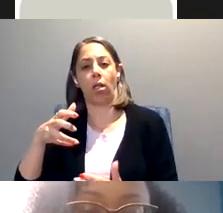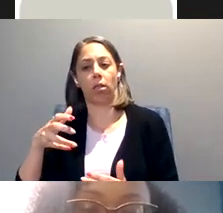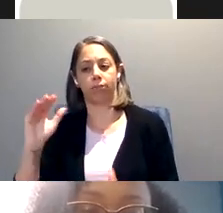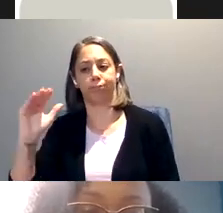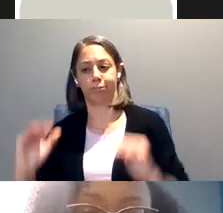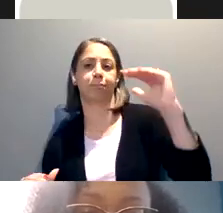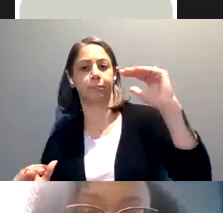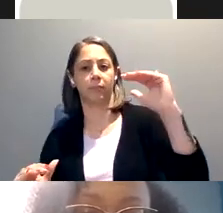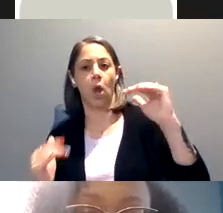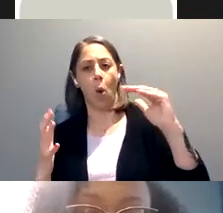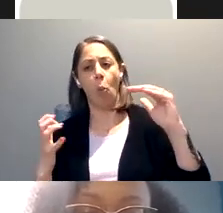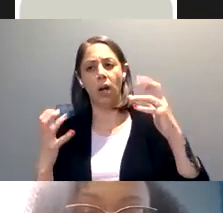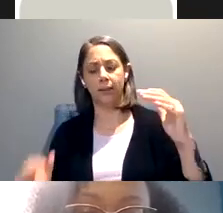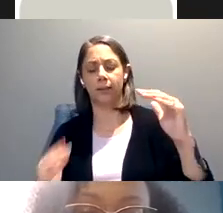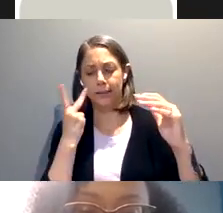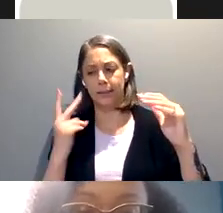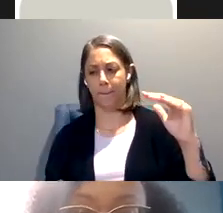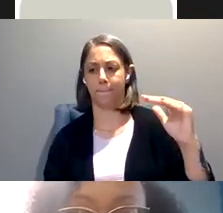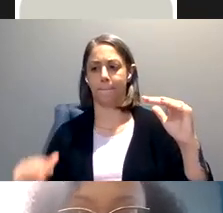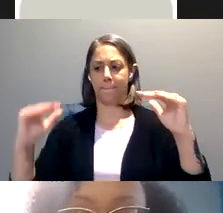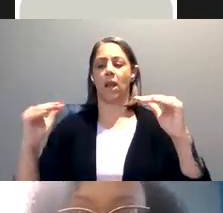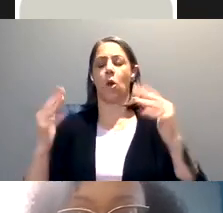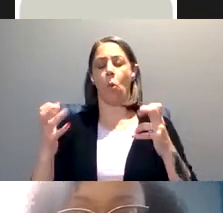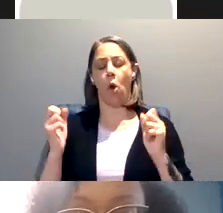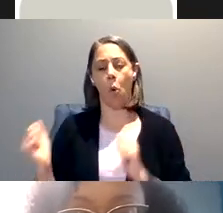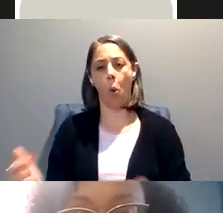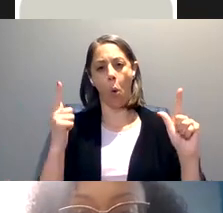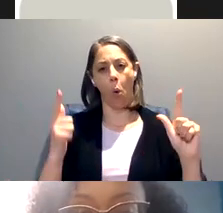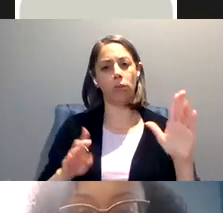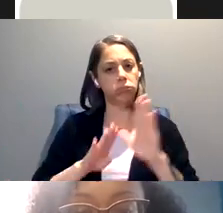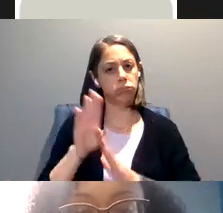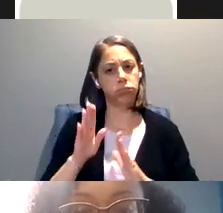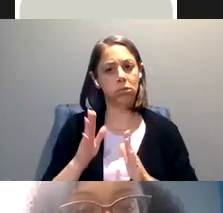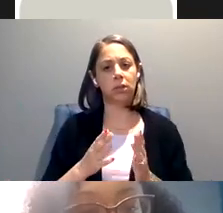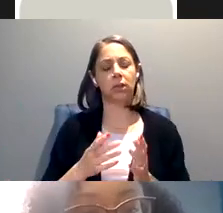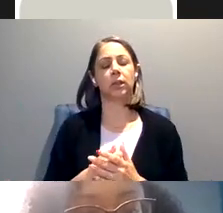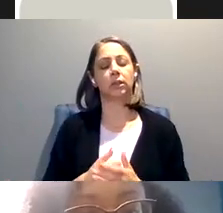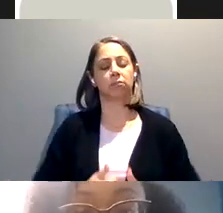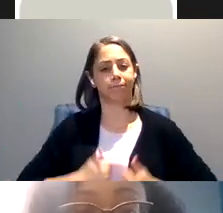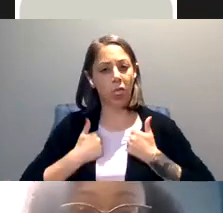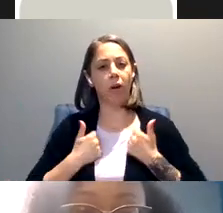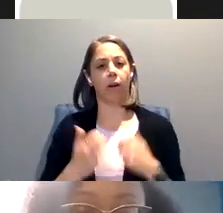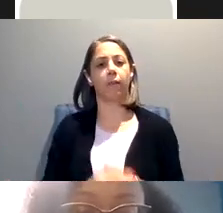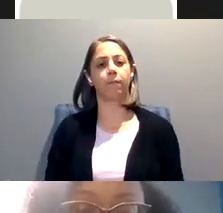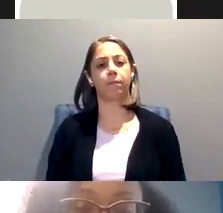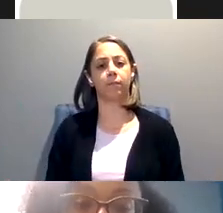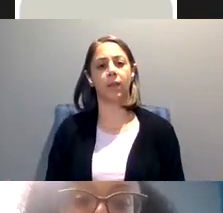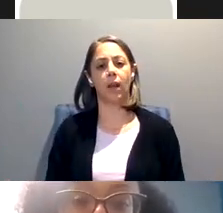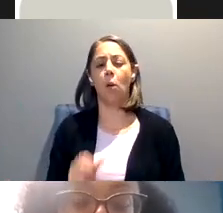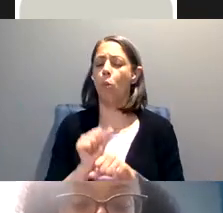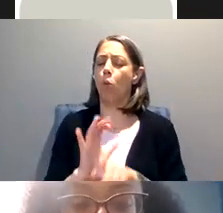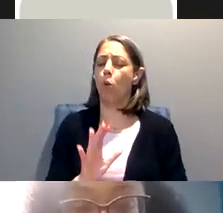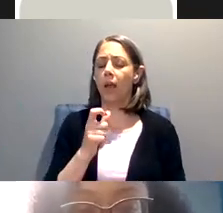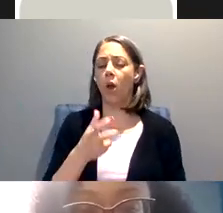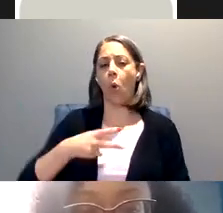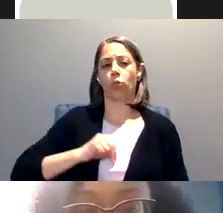so that all of our community members can thrive and have equal opportunities for prosperity. Now, employee ownership is not new. It